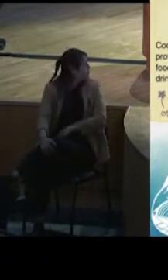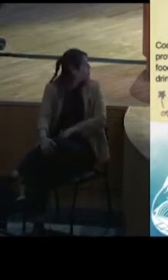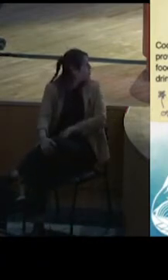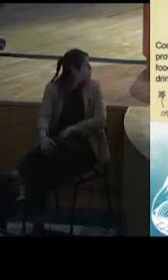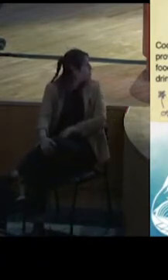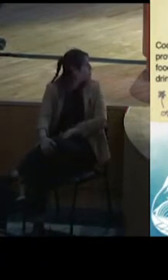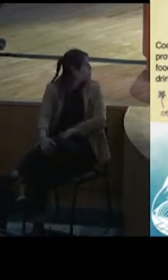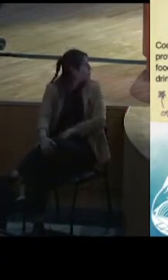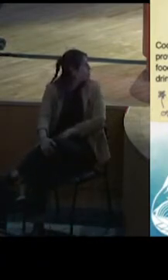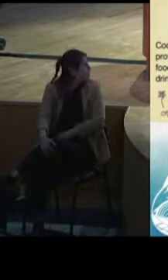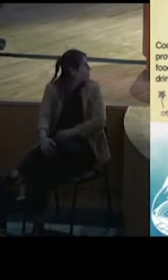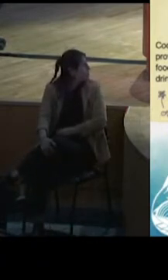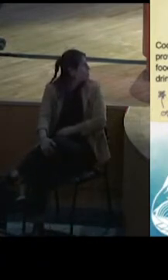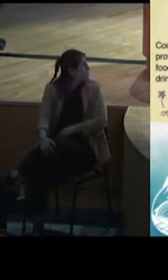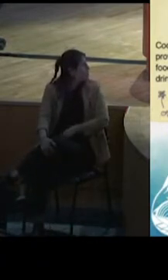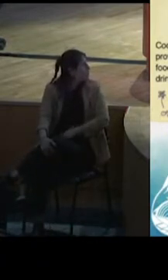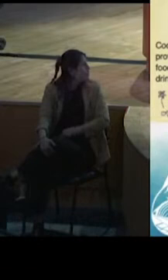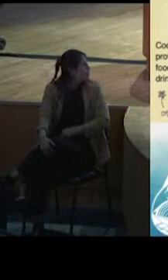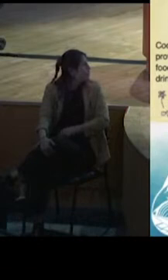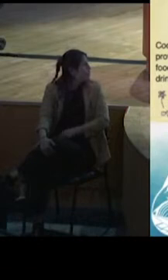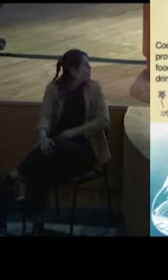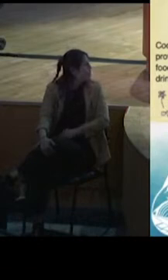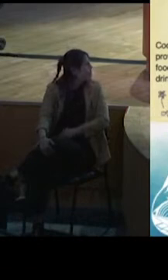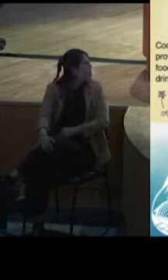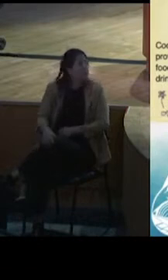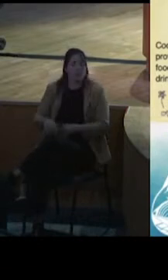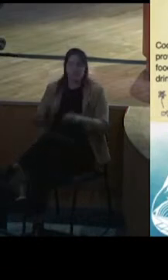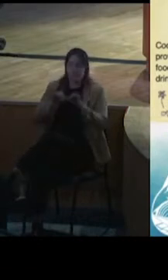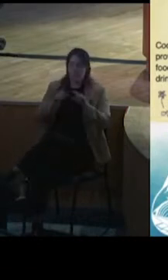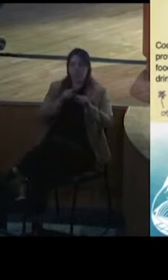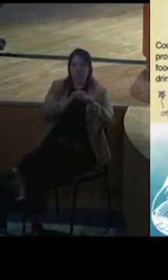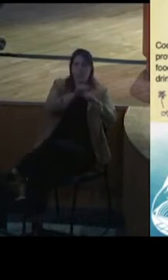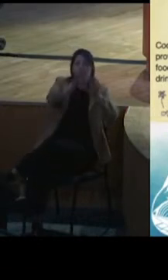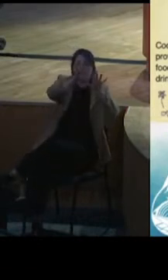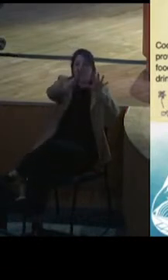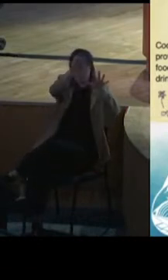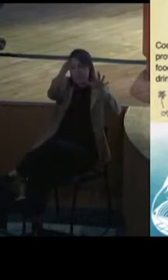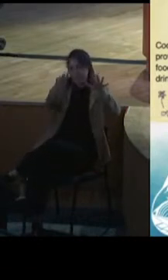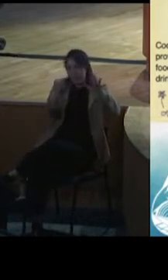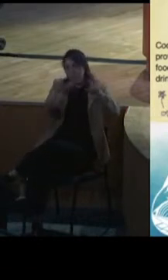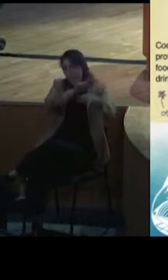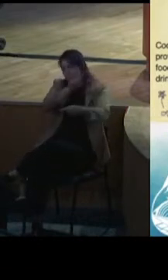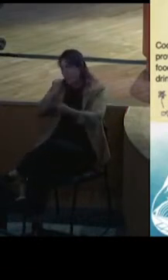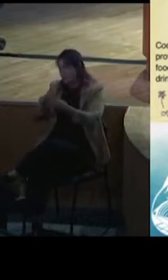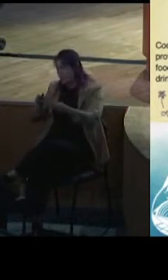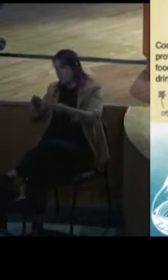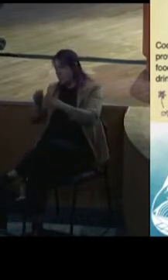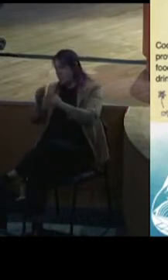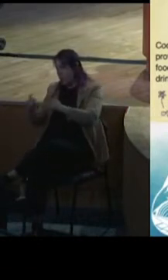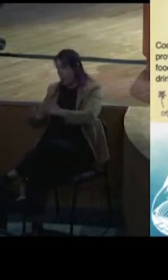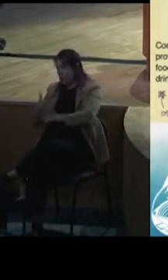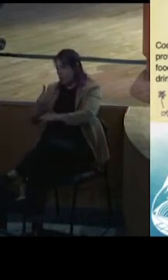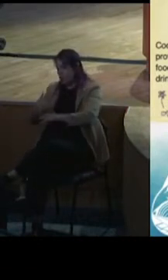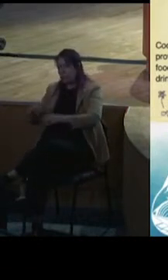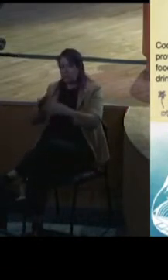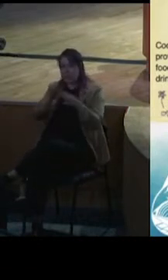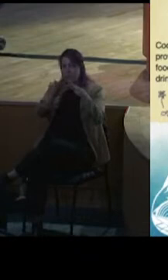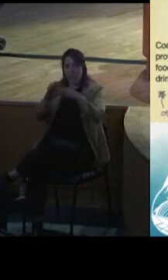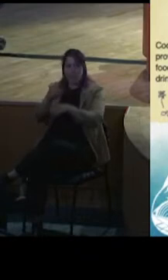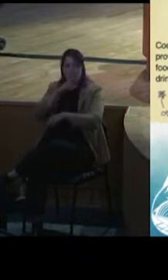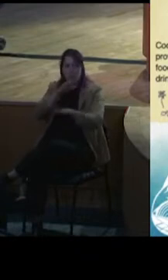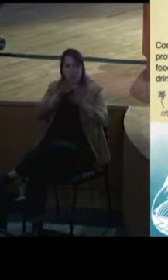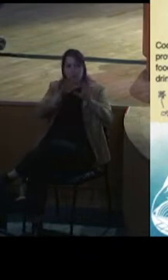an ahupua'a system, a land division that goes from the mountains down to the ocean that is all connected by water. Ali'i were those